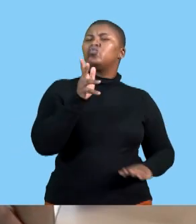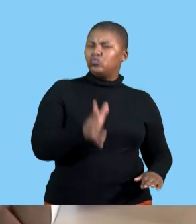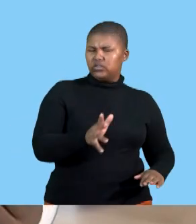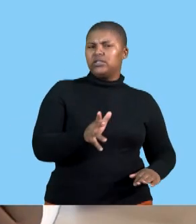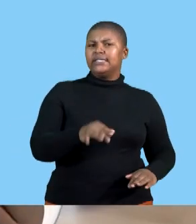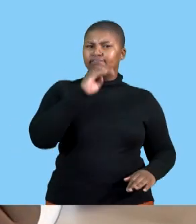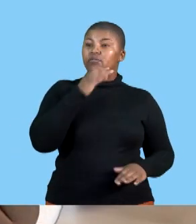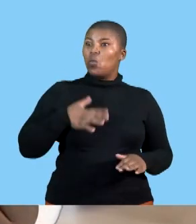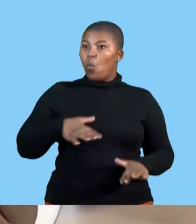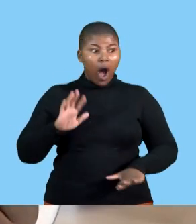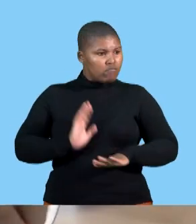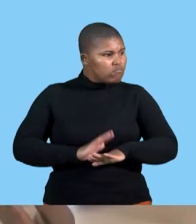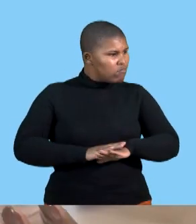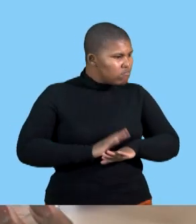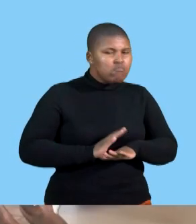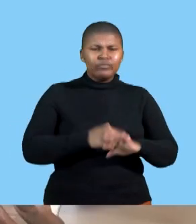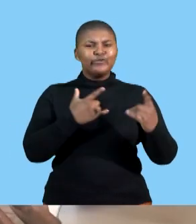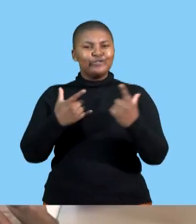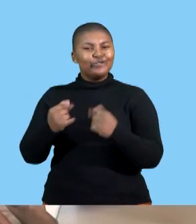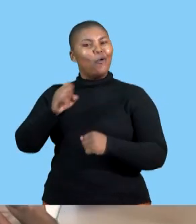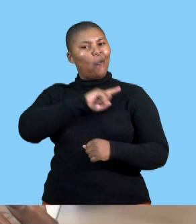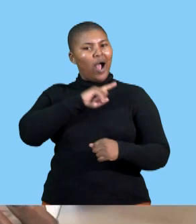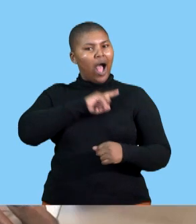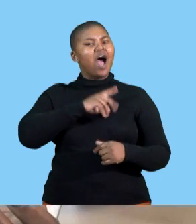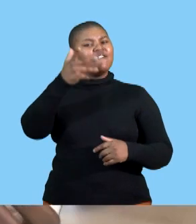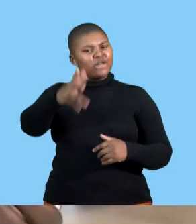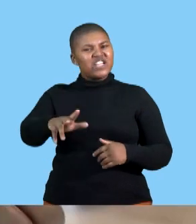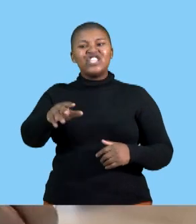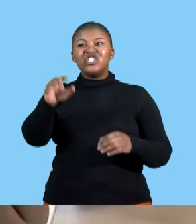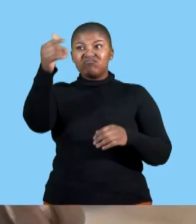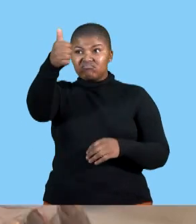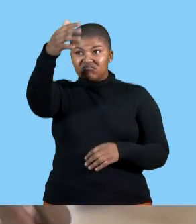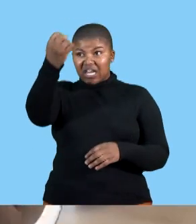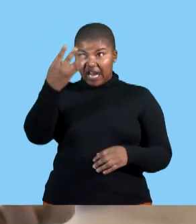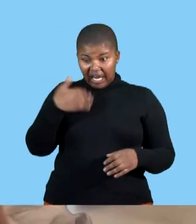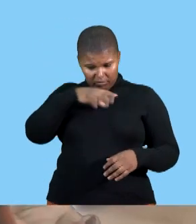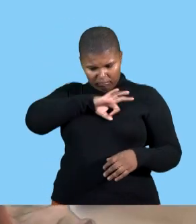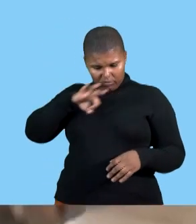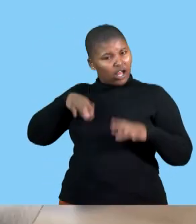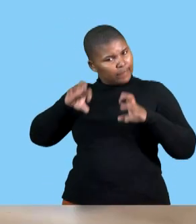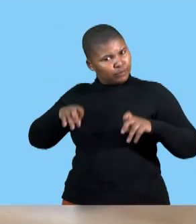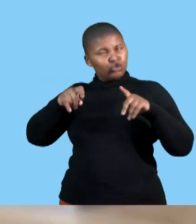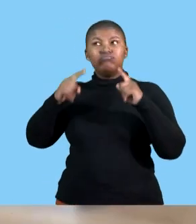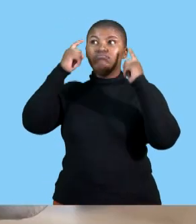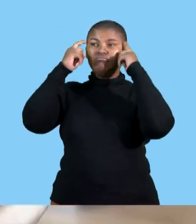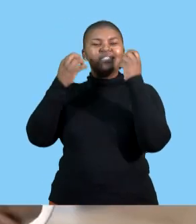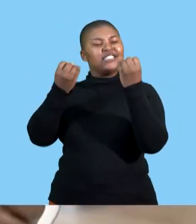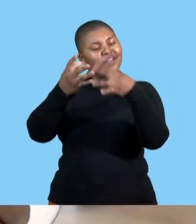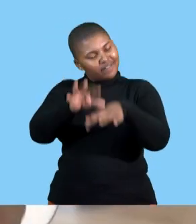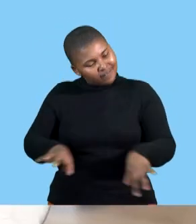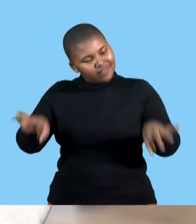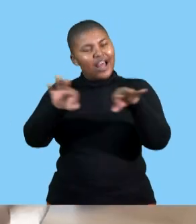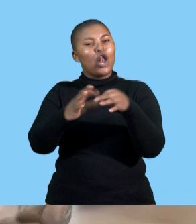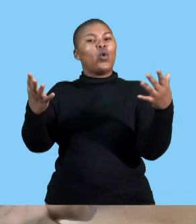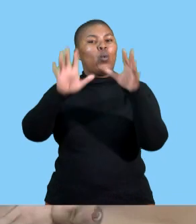mile because you are afforded an opportunity to do what? To think for yourself. So this improves your skills, your thinking skills,